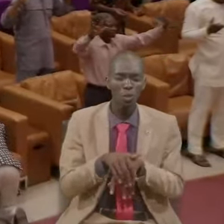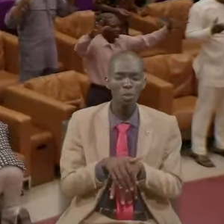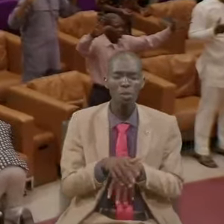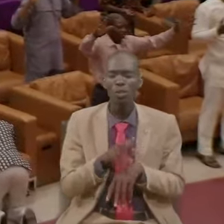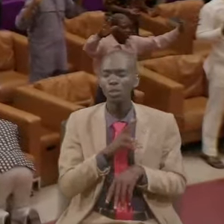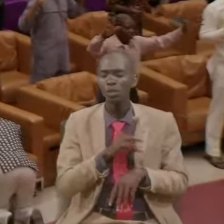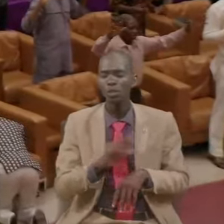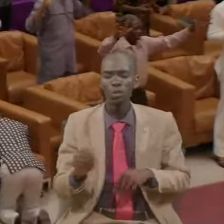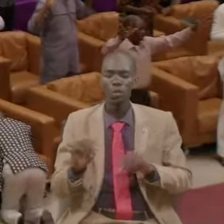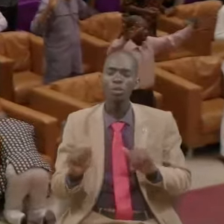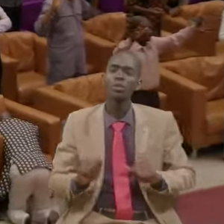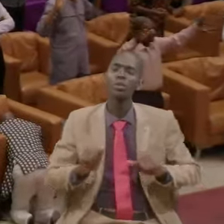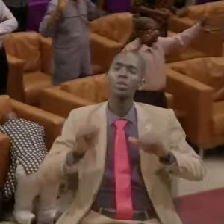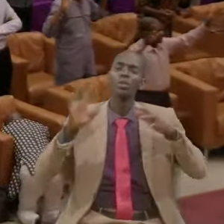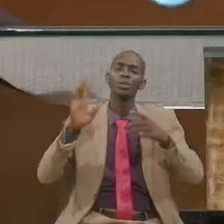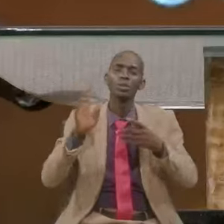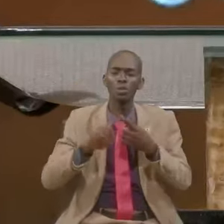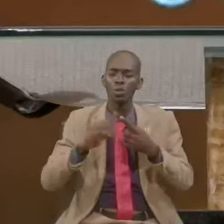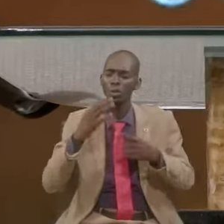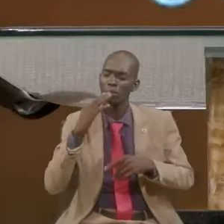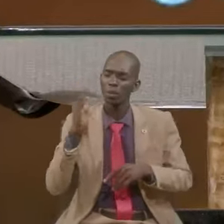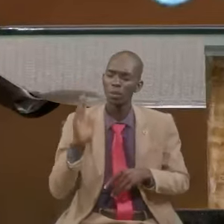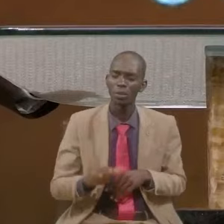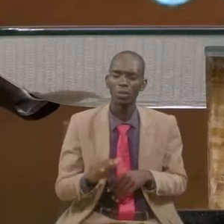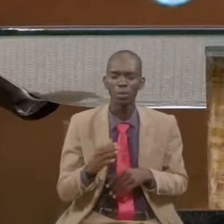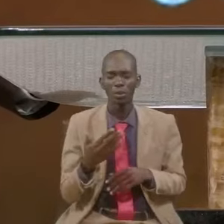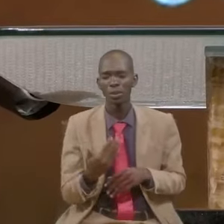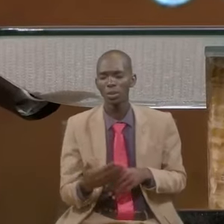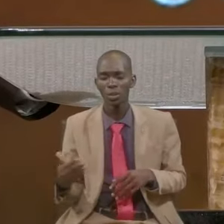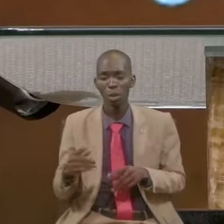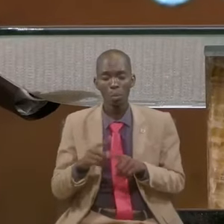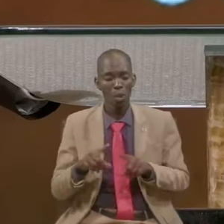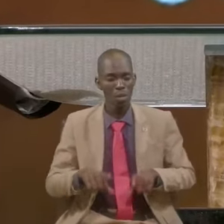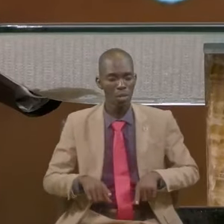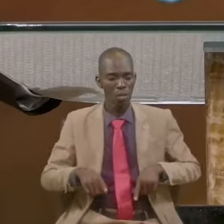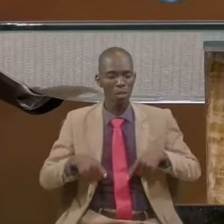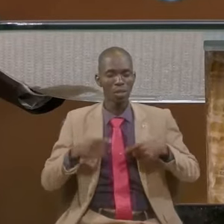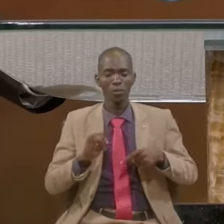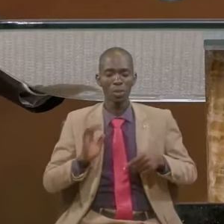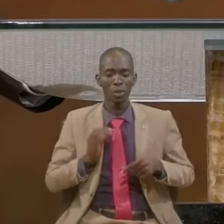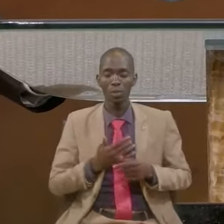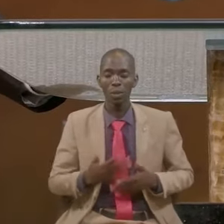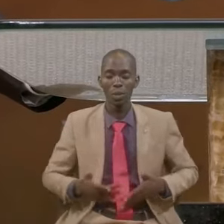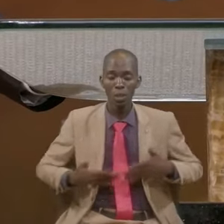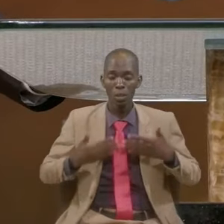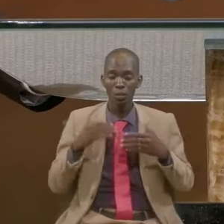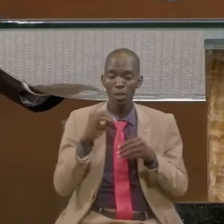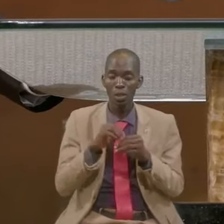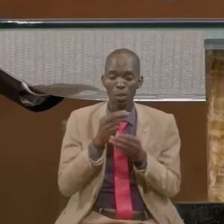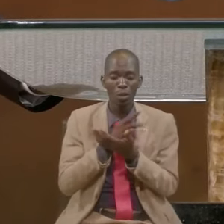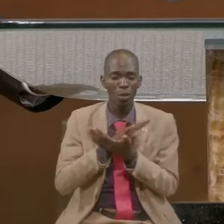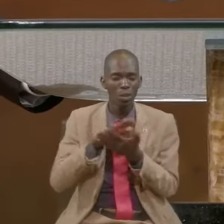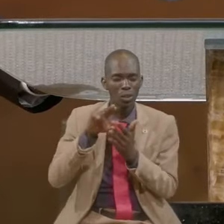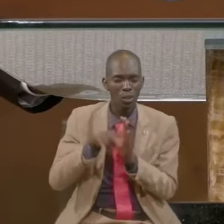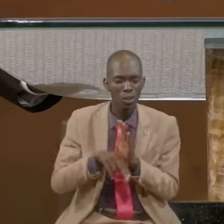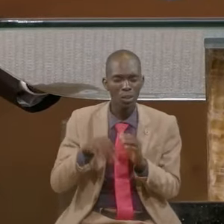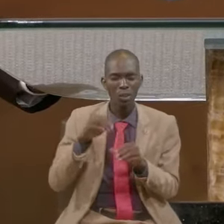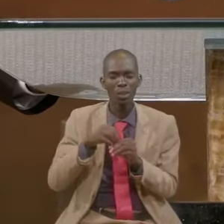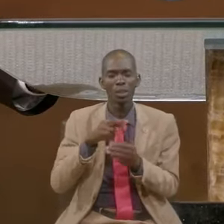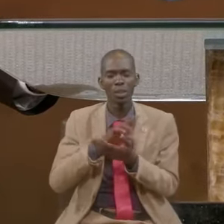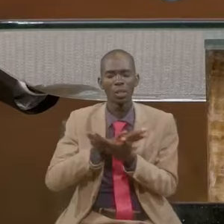no bending down to evil, but living our lives in holiness,